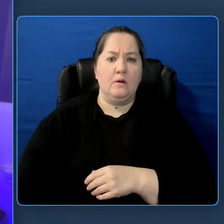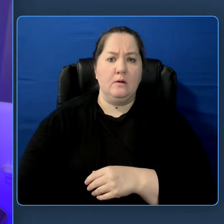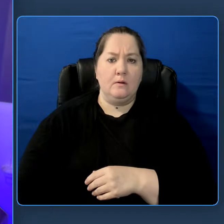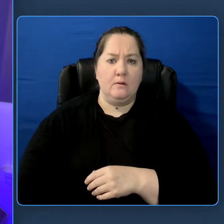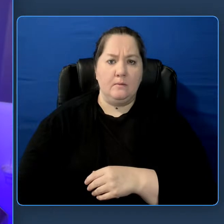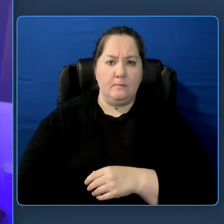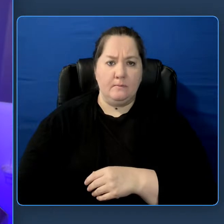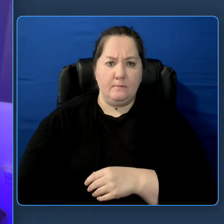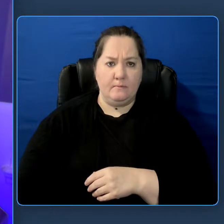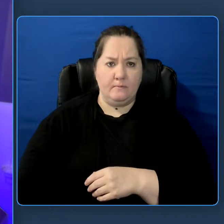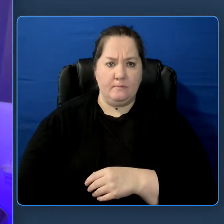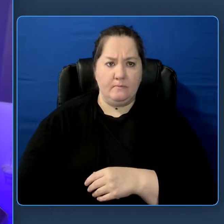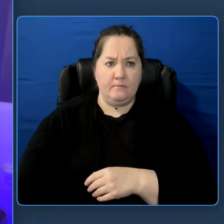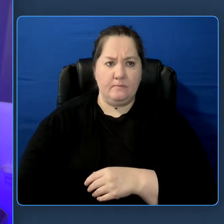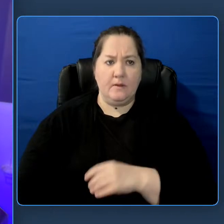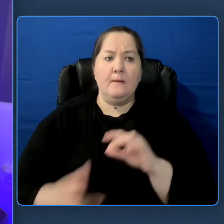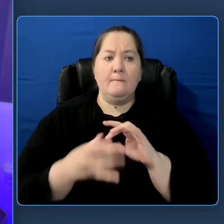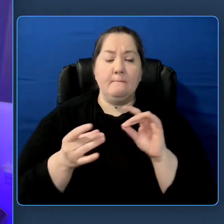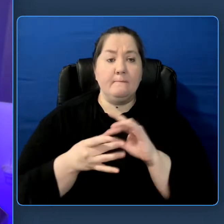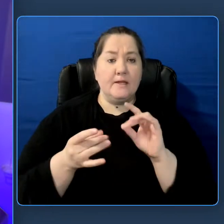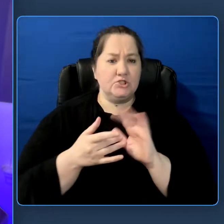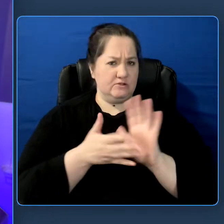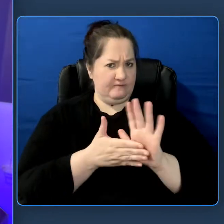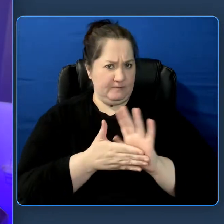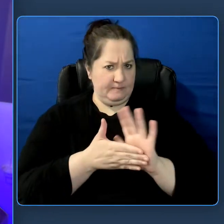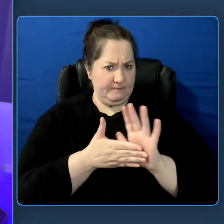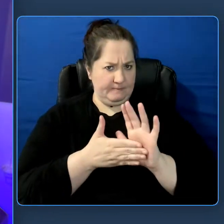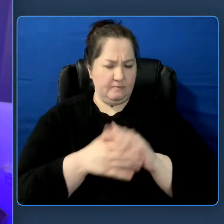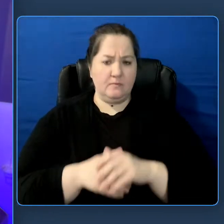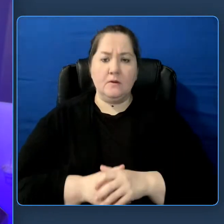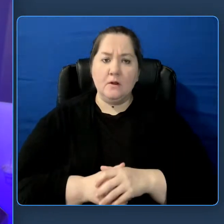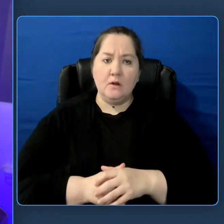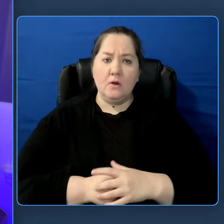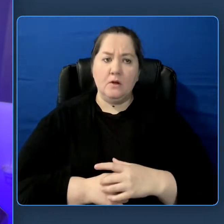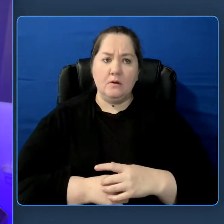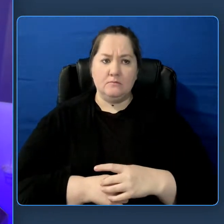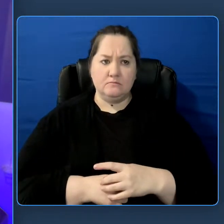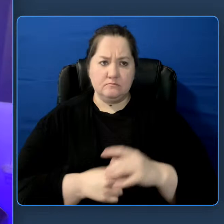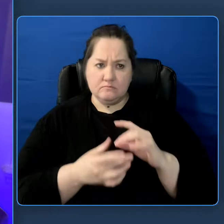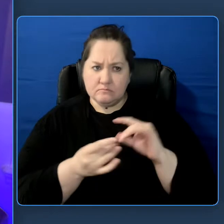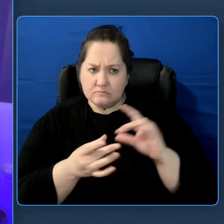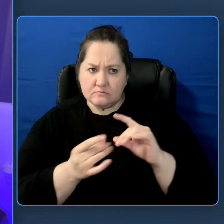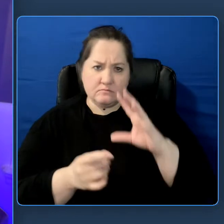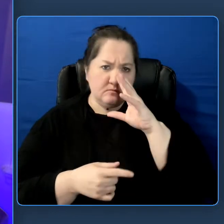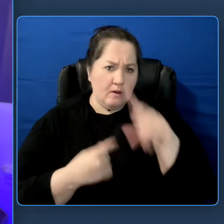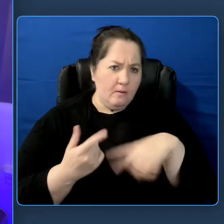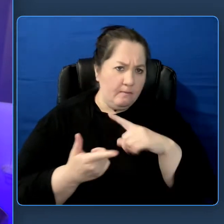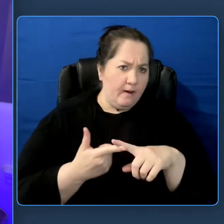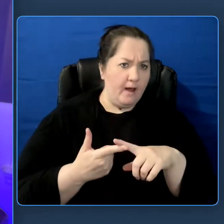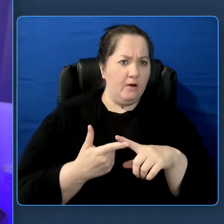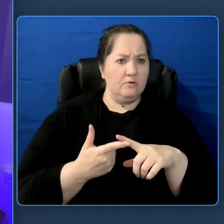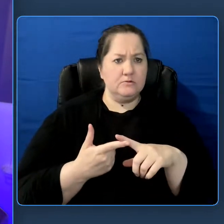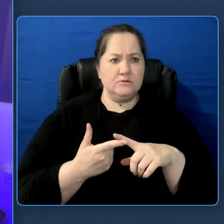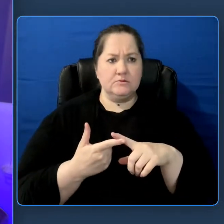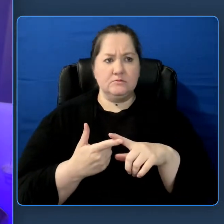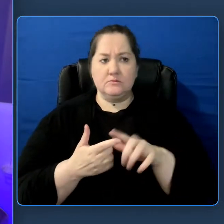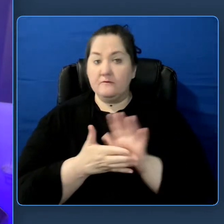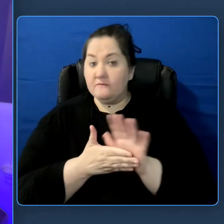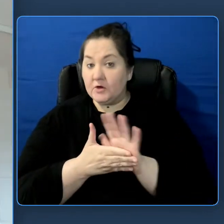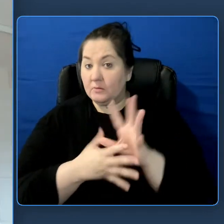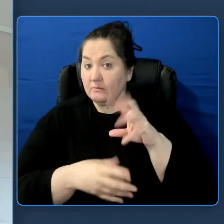mentioned a film. Can you just talk a little bit about that news article and the film that they mentioned in that